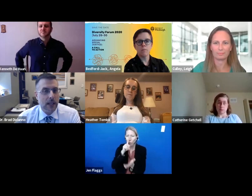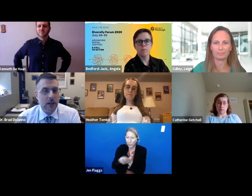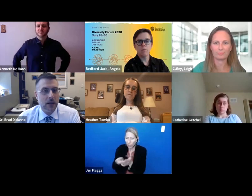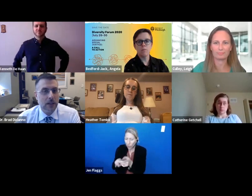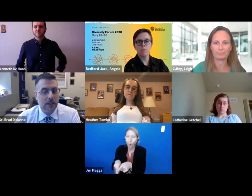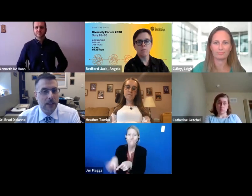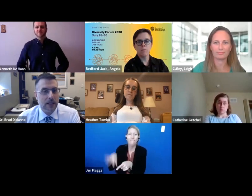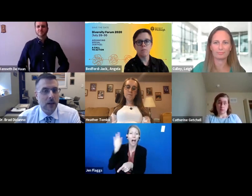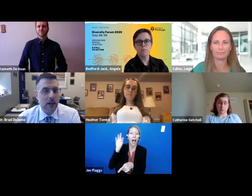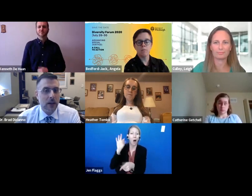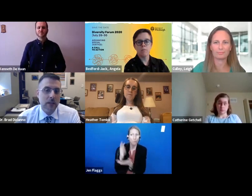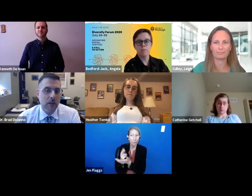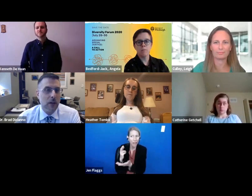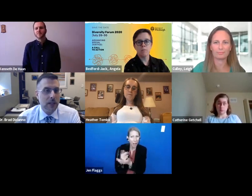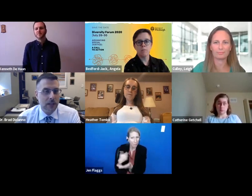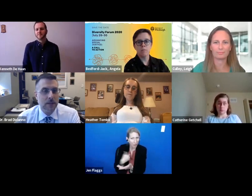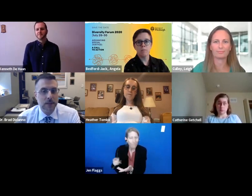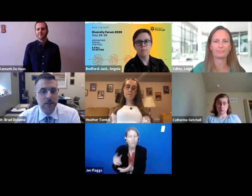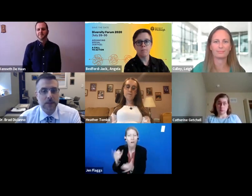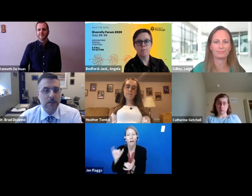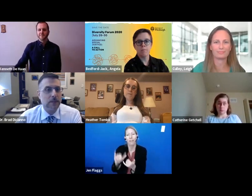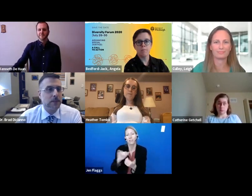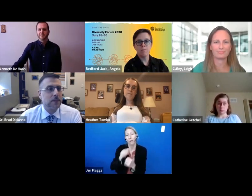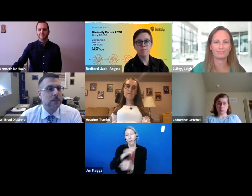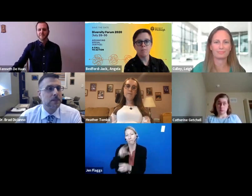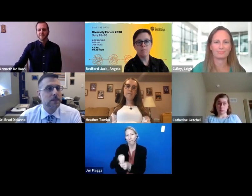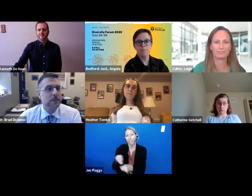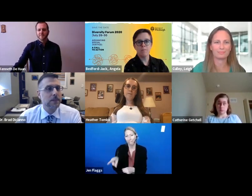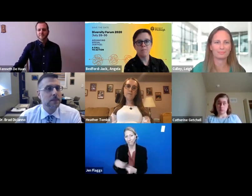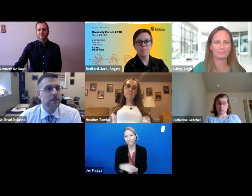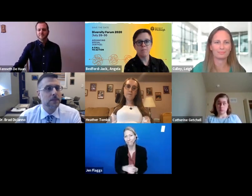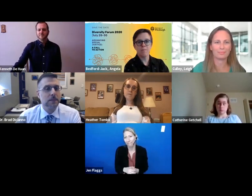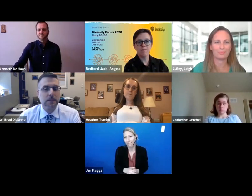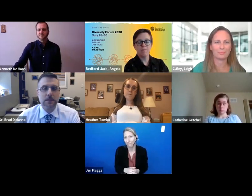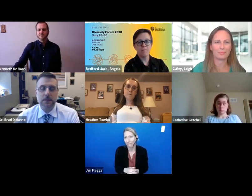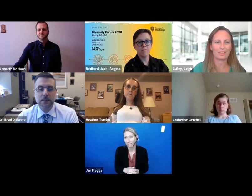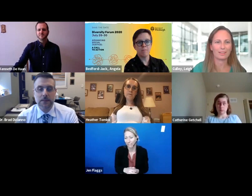So that's how I got involved.